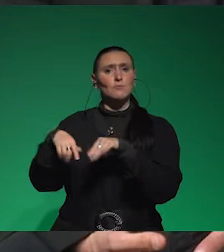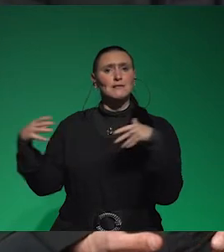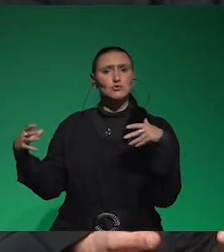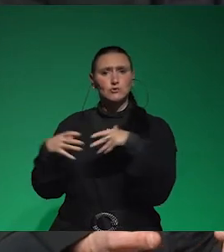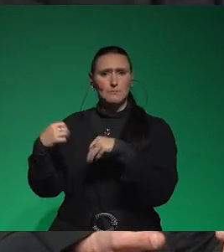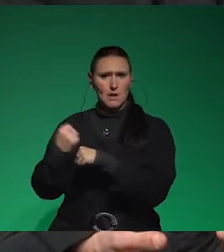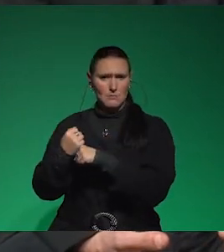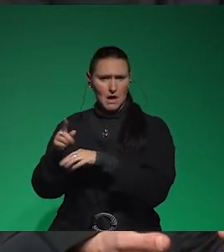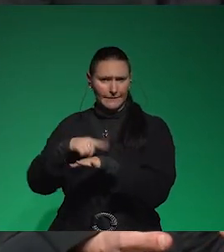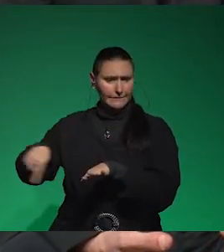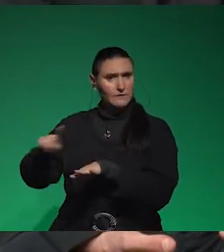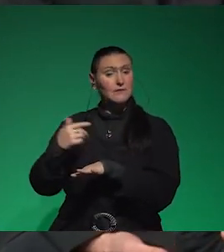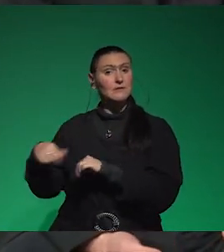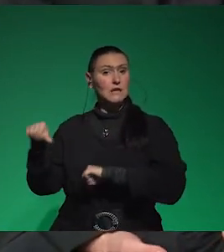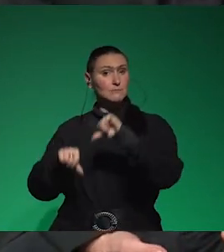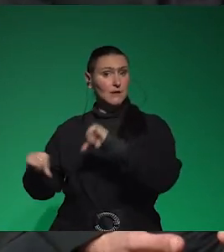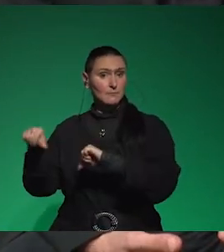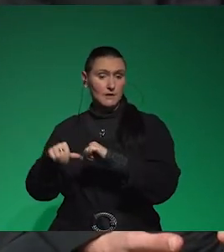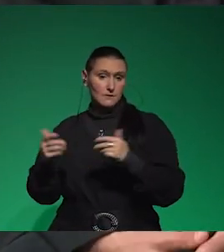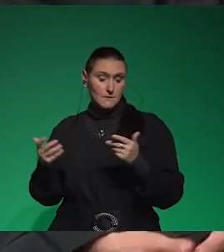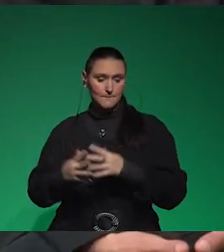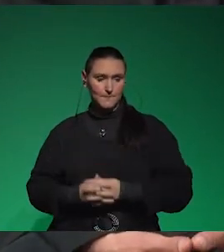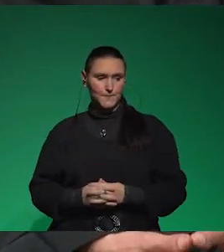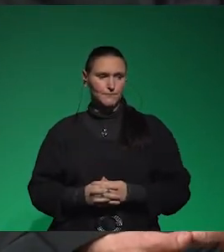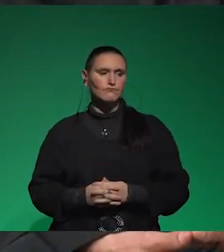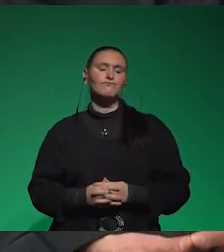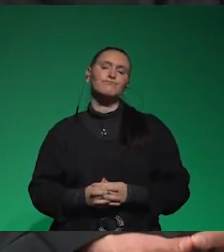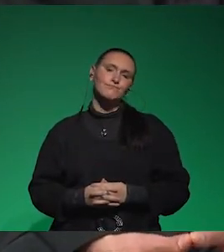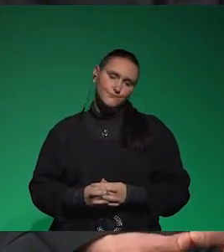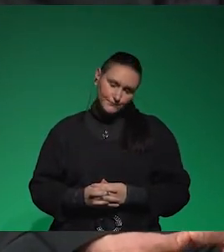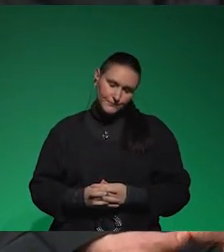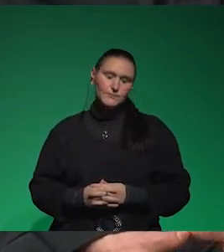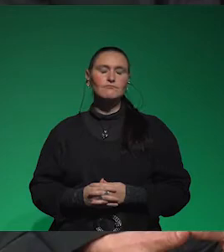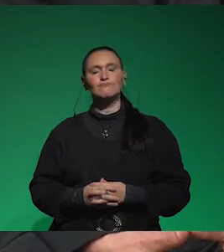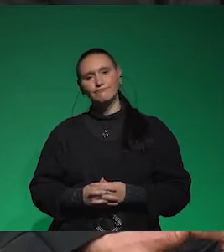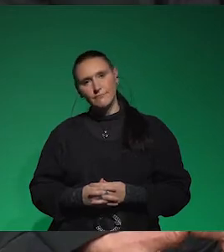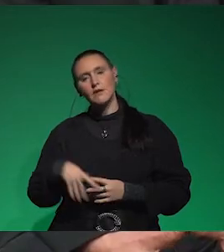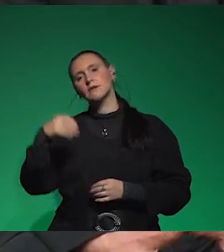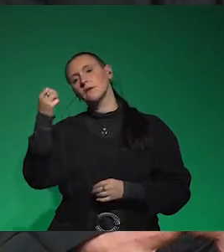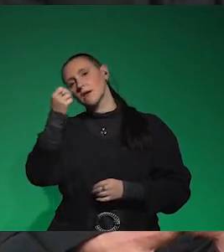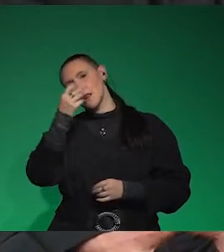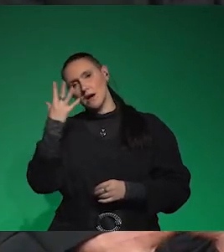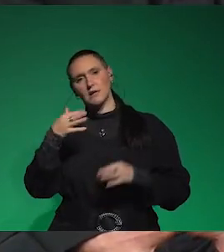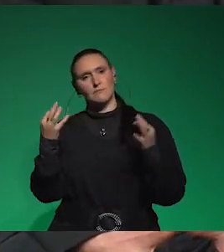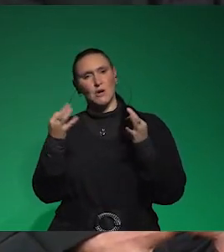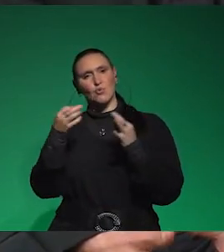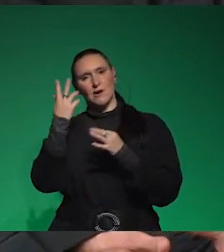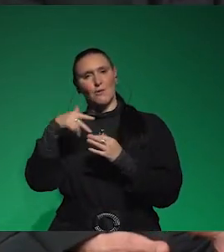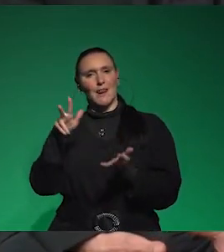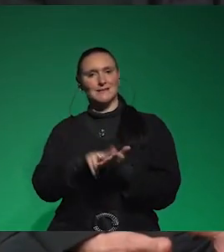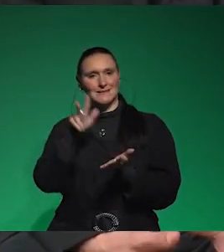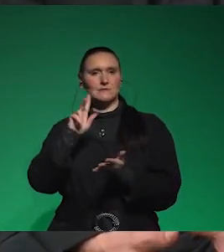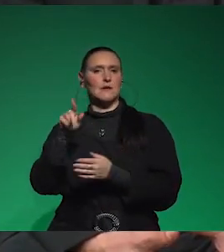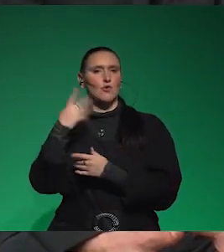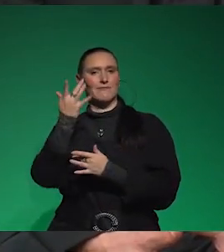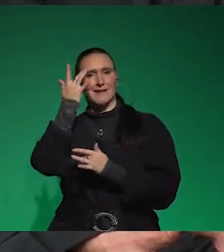land to conduct experiments, for example, and they were very interested to do that and to collaborate.